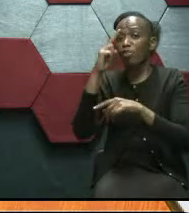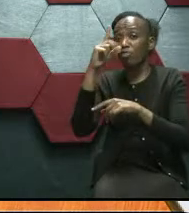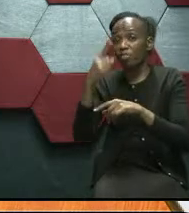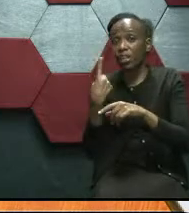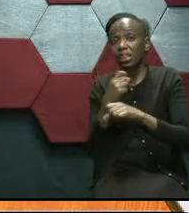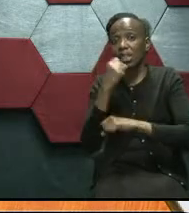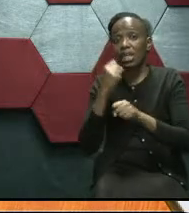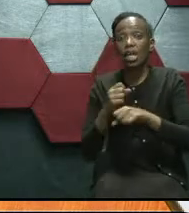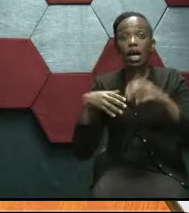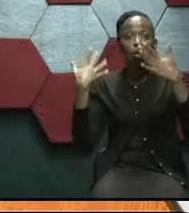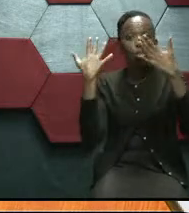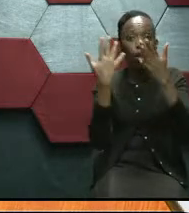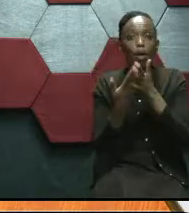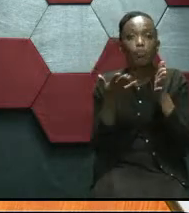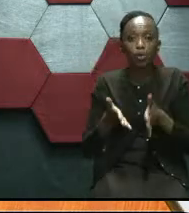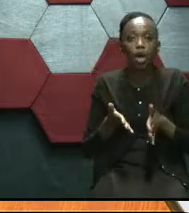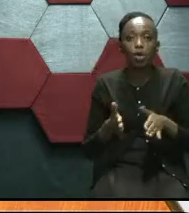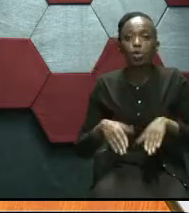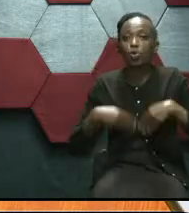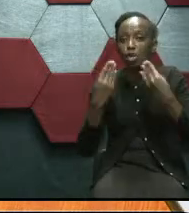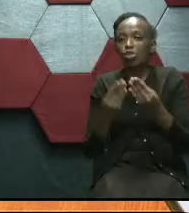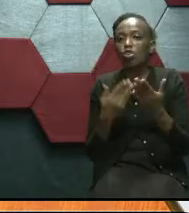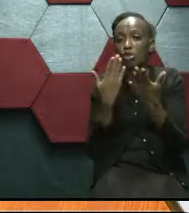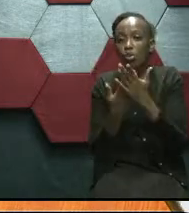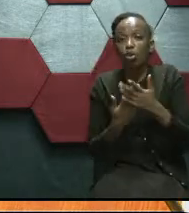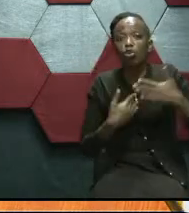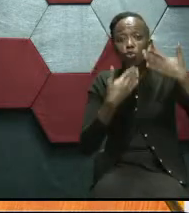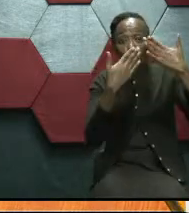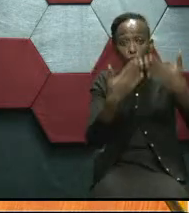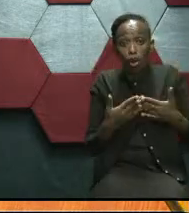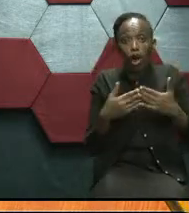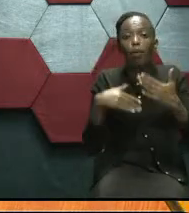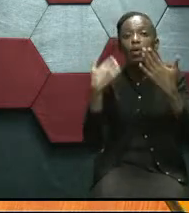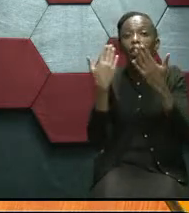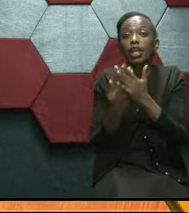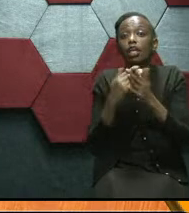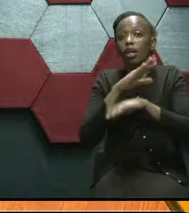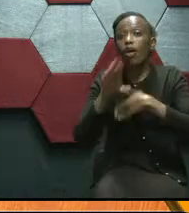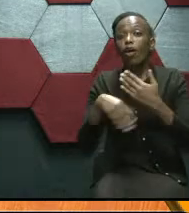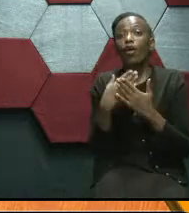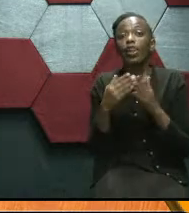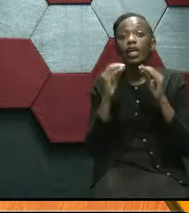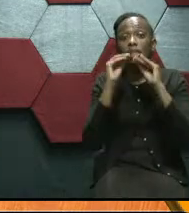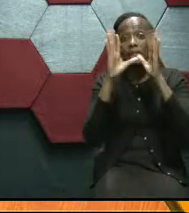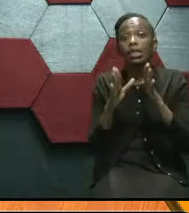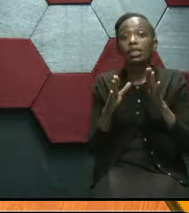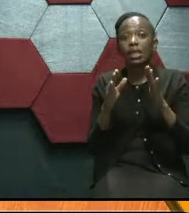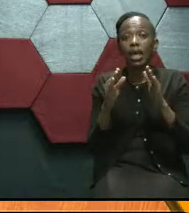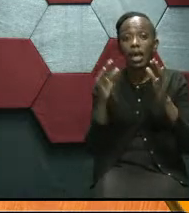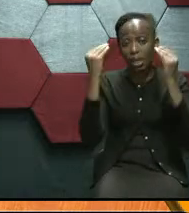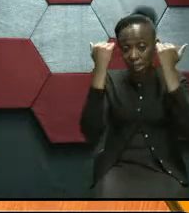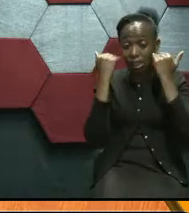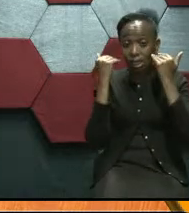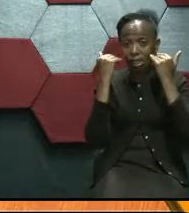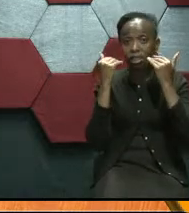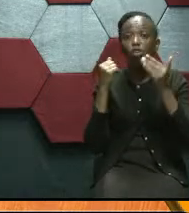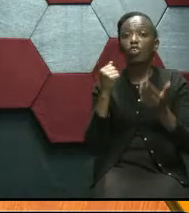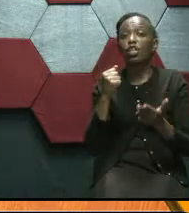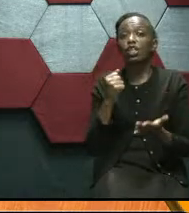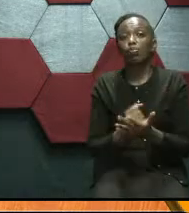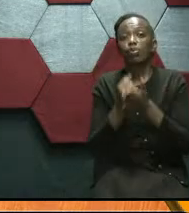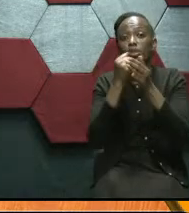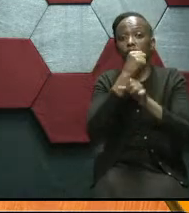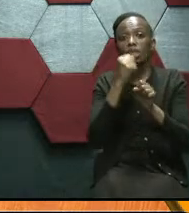today. So she's going to give us some short remarks welcoming and thanking all the teachers and judges, rather, all the judges for their support this